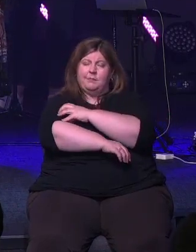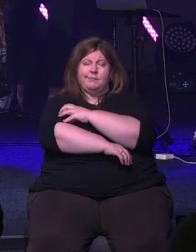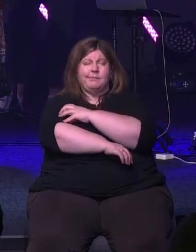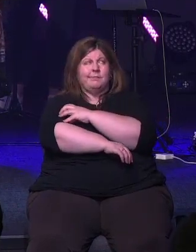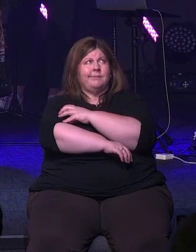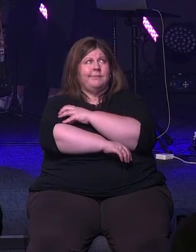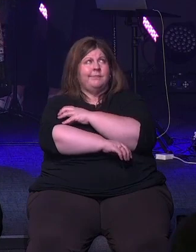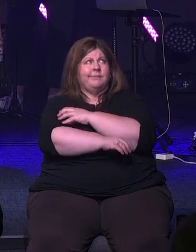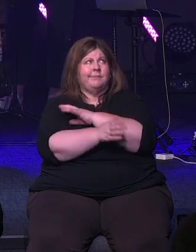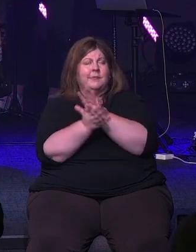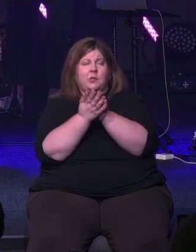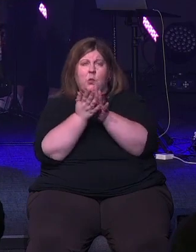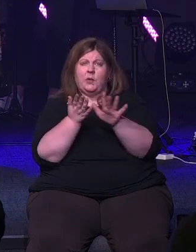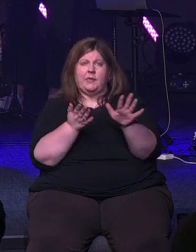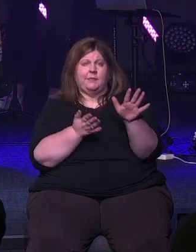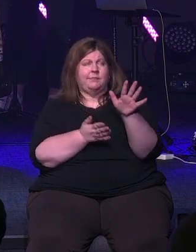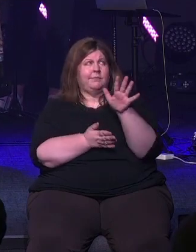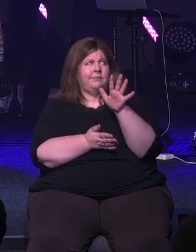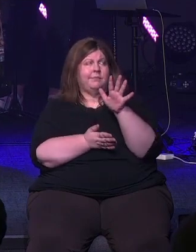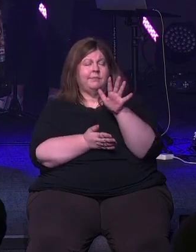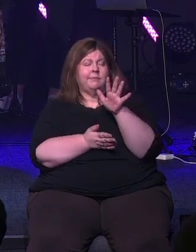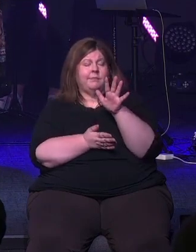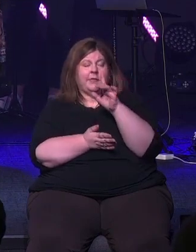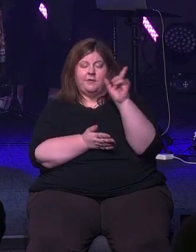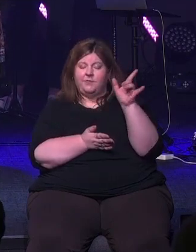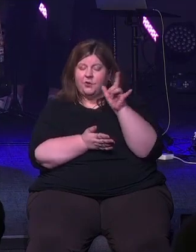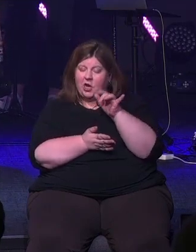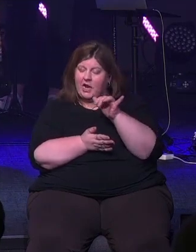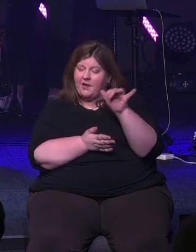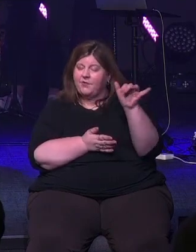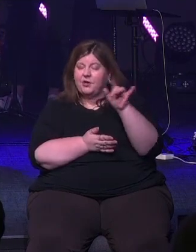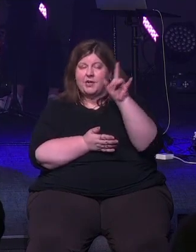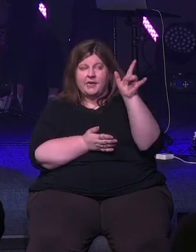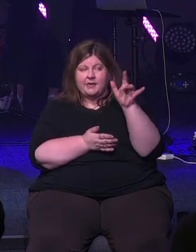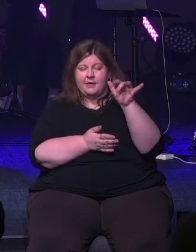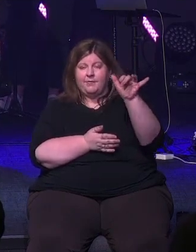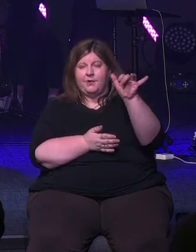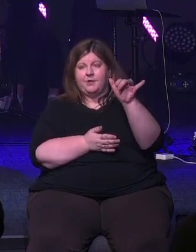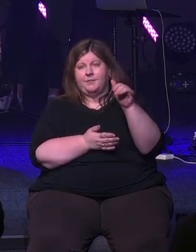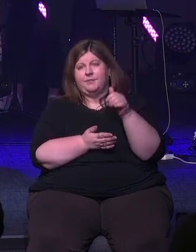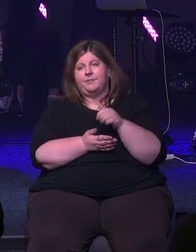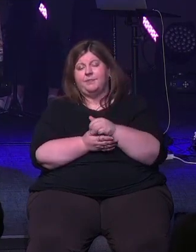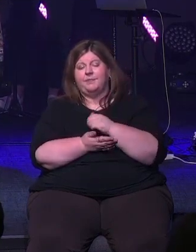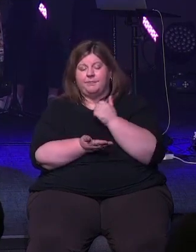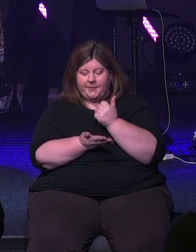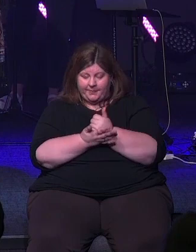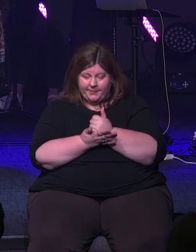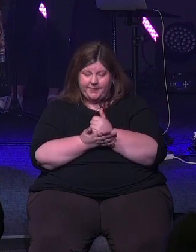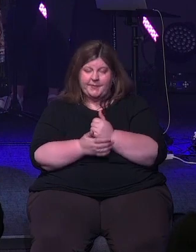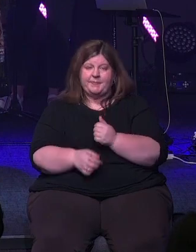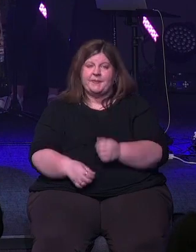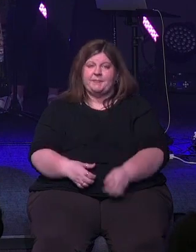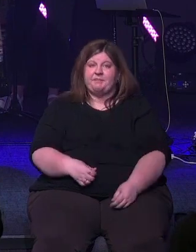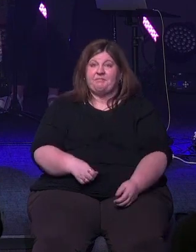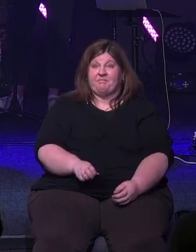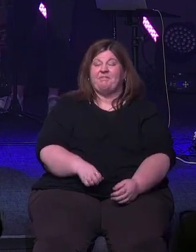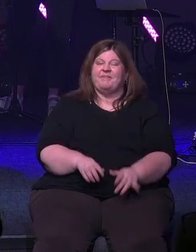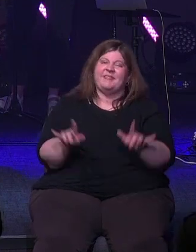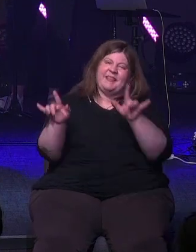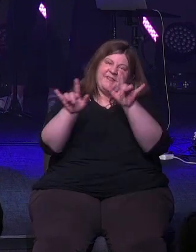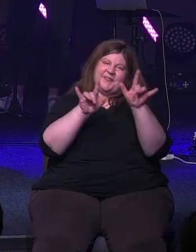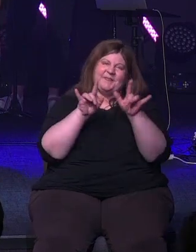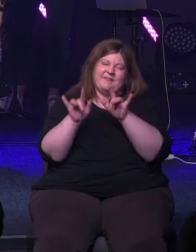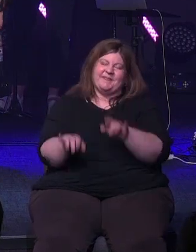power and the glory forever and ever. Amen. We love